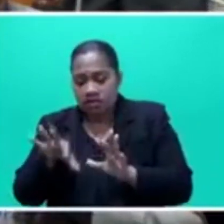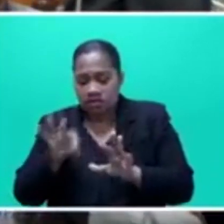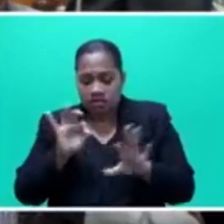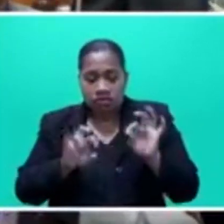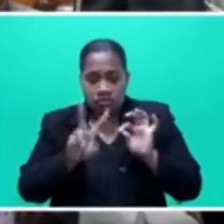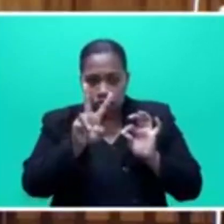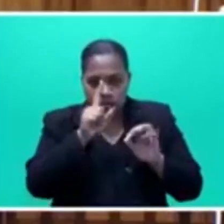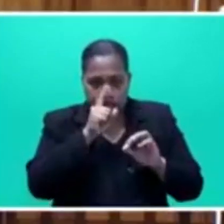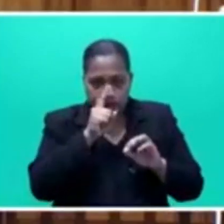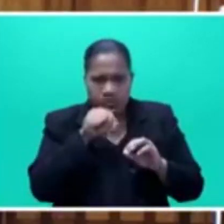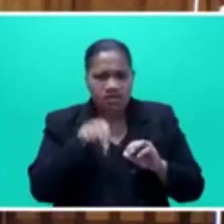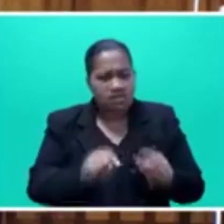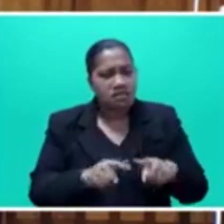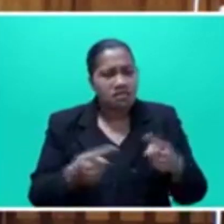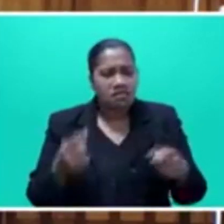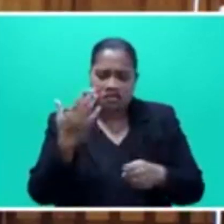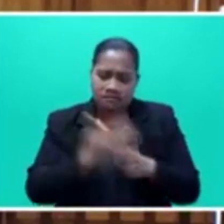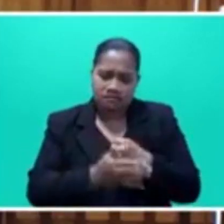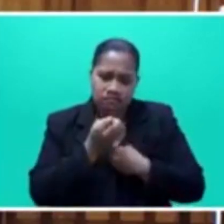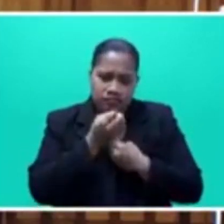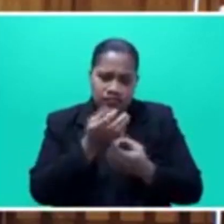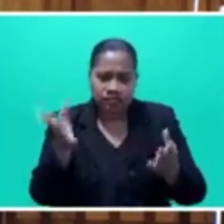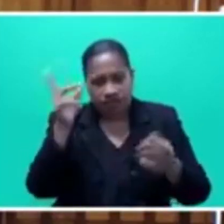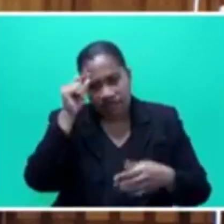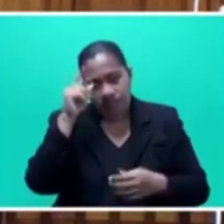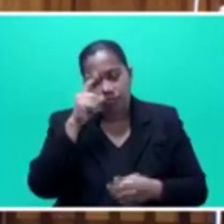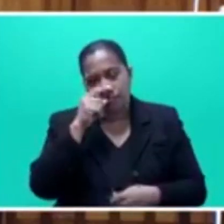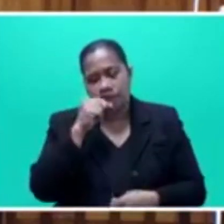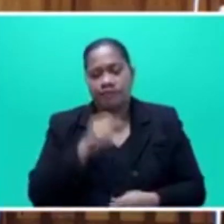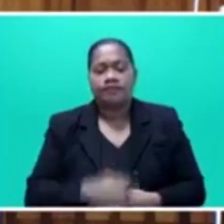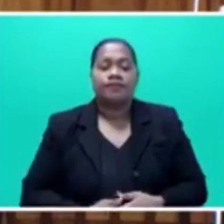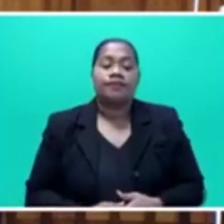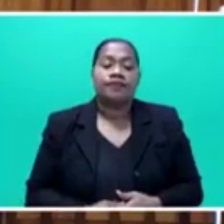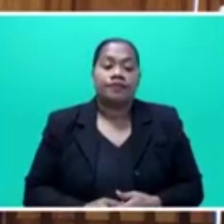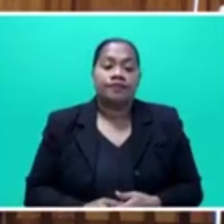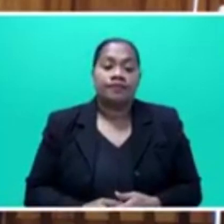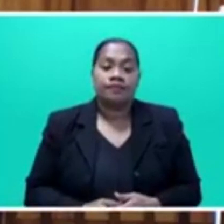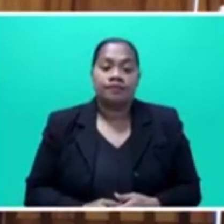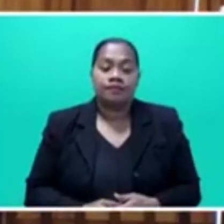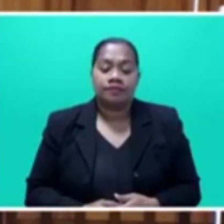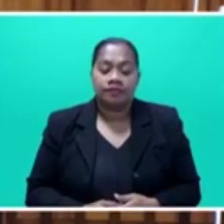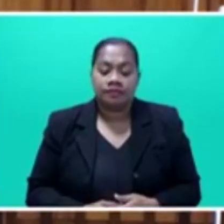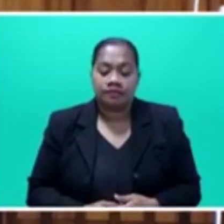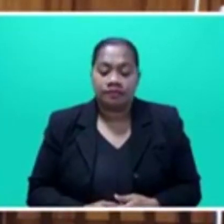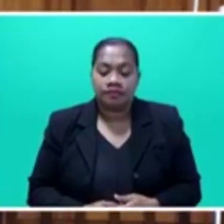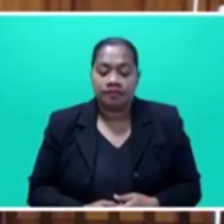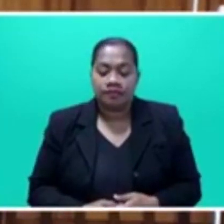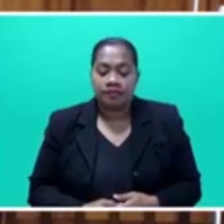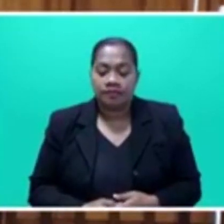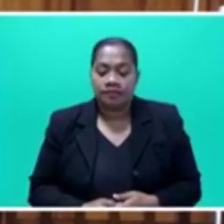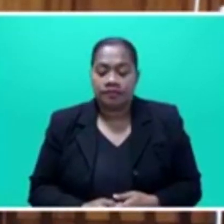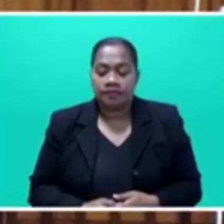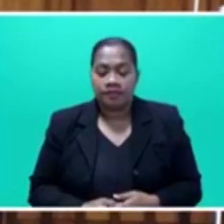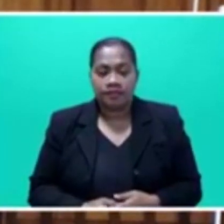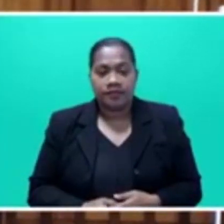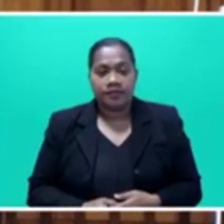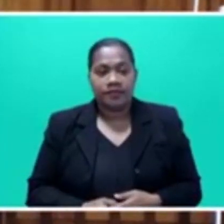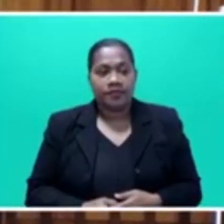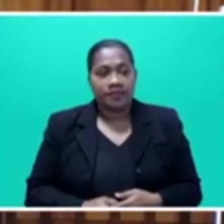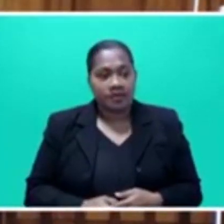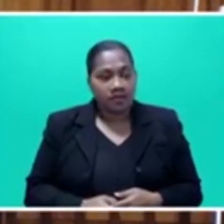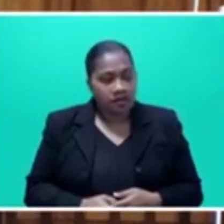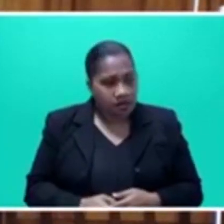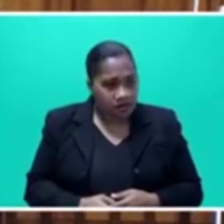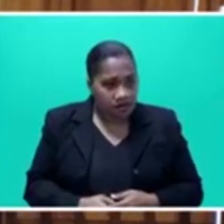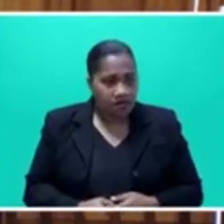things they do not tell this Parliament. They do not tell the Fijian people, Mr. Speaker, sir. Mr. Speaker, sir, of course, it was utterly racist. It was